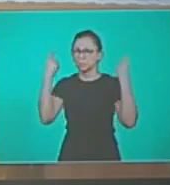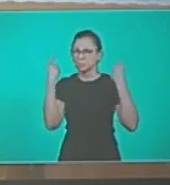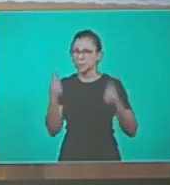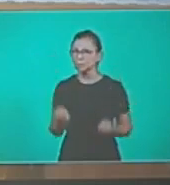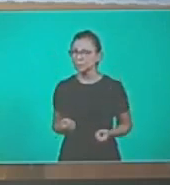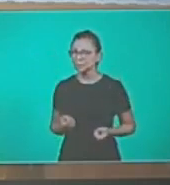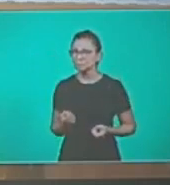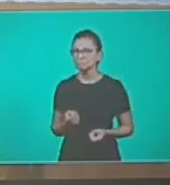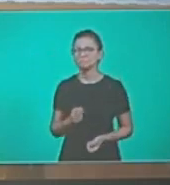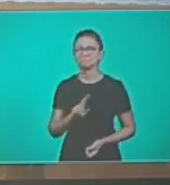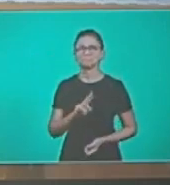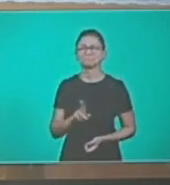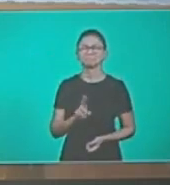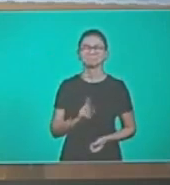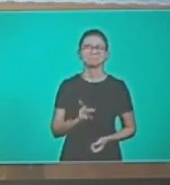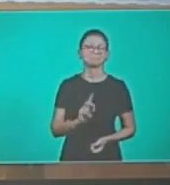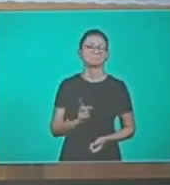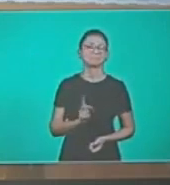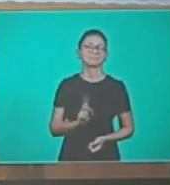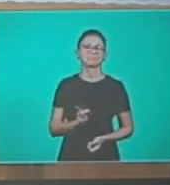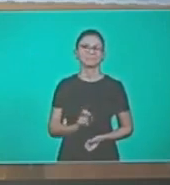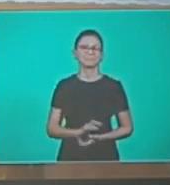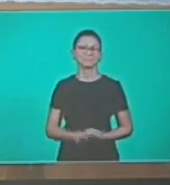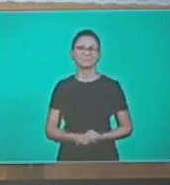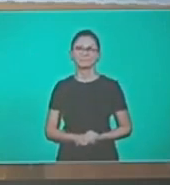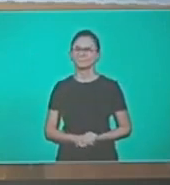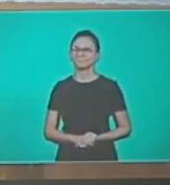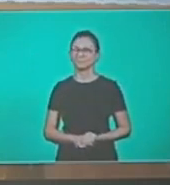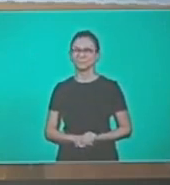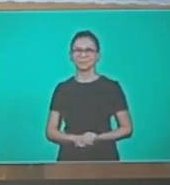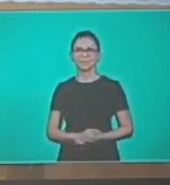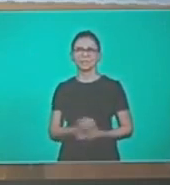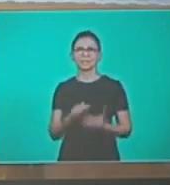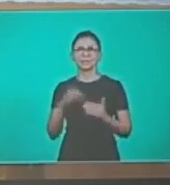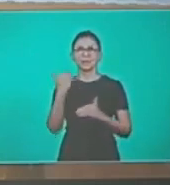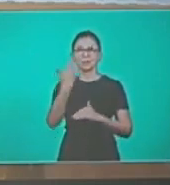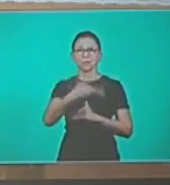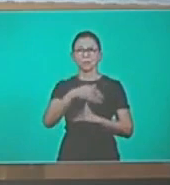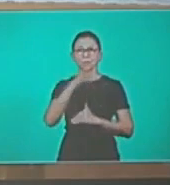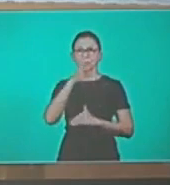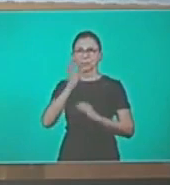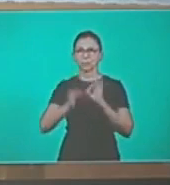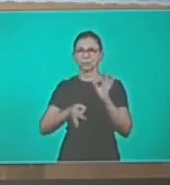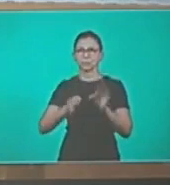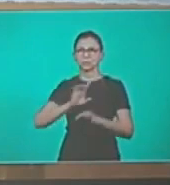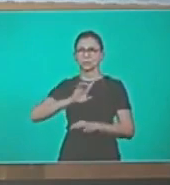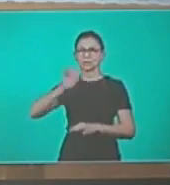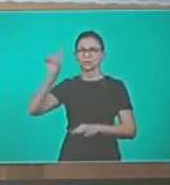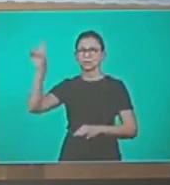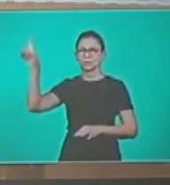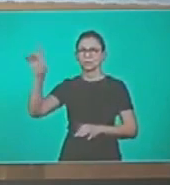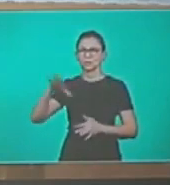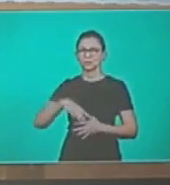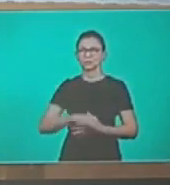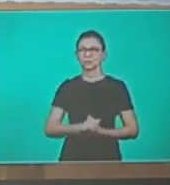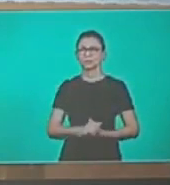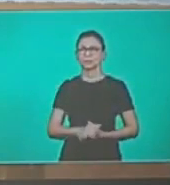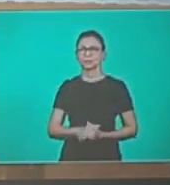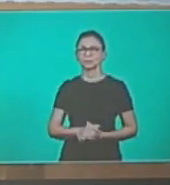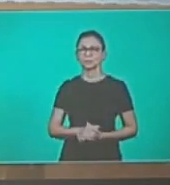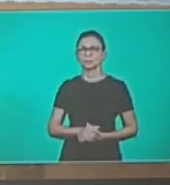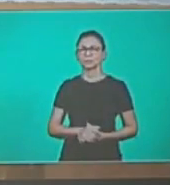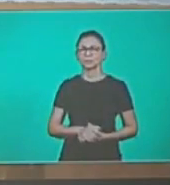about that. He's not concerned. It's not our endeavor that counts for God.